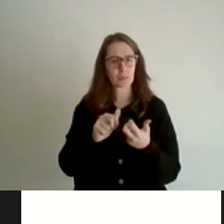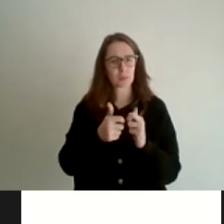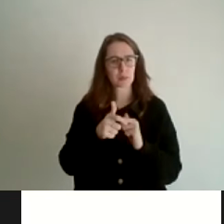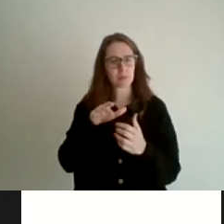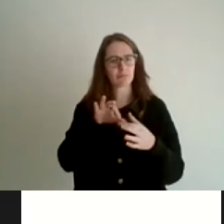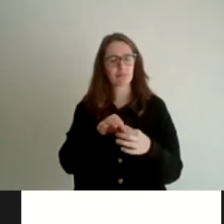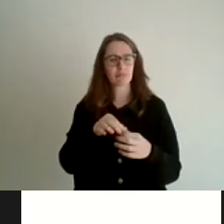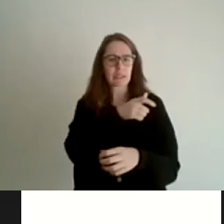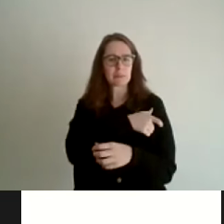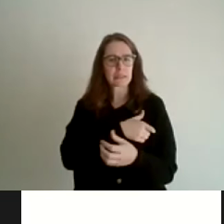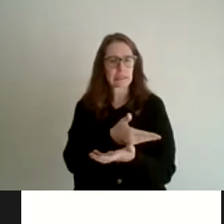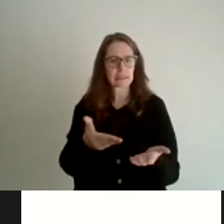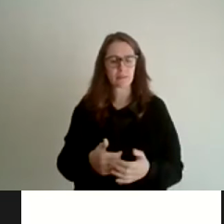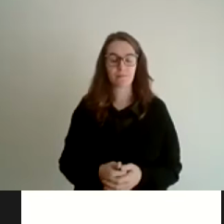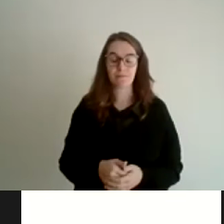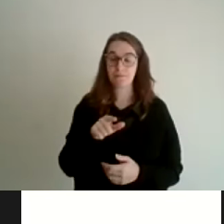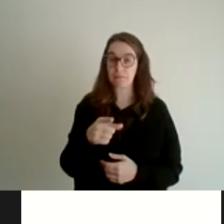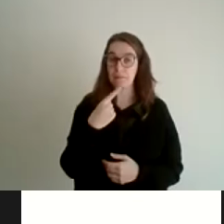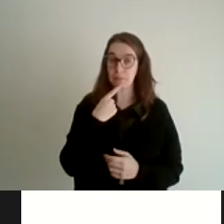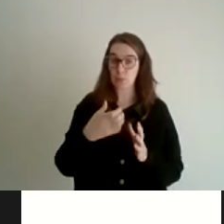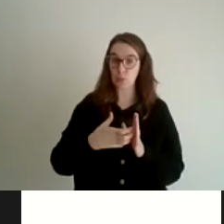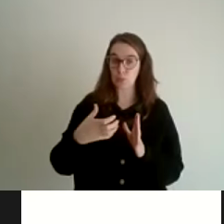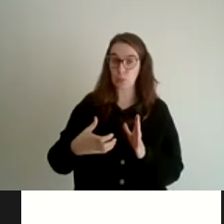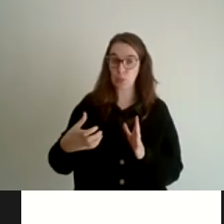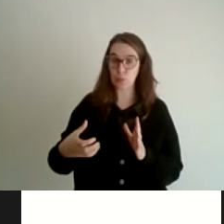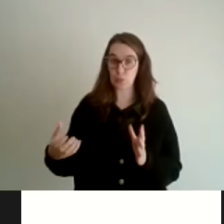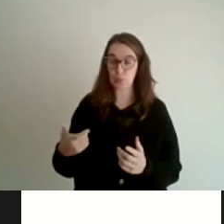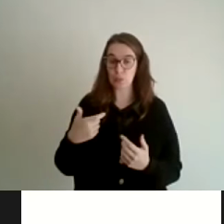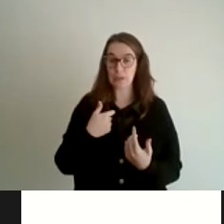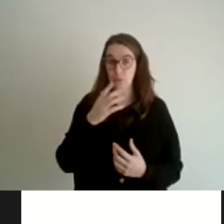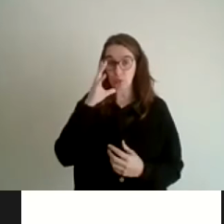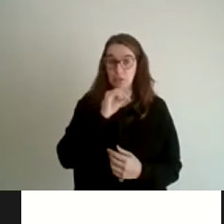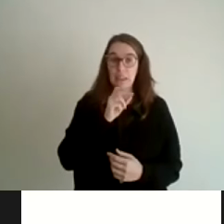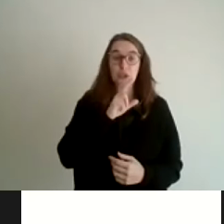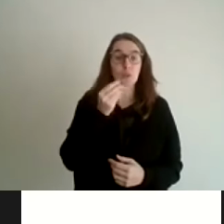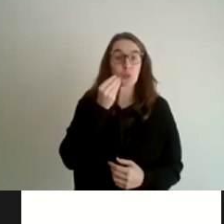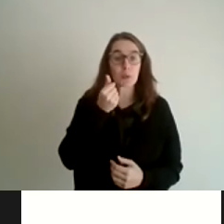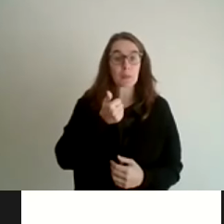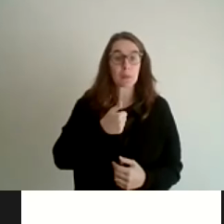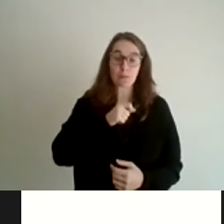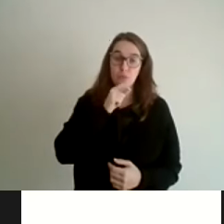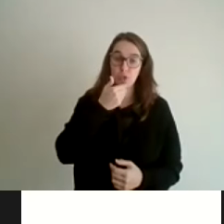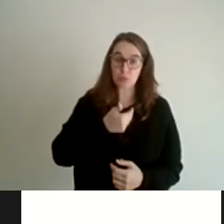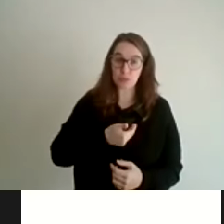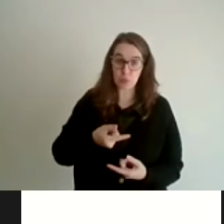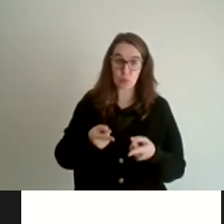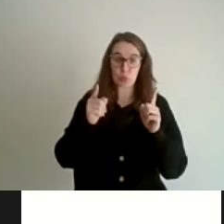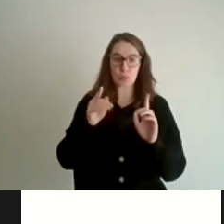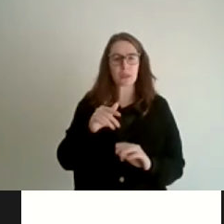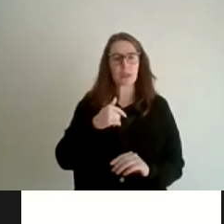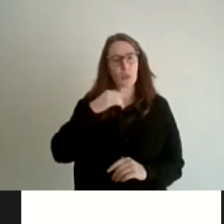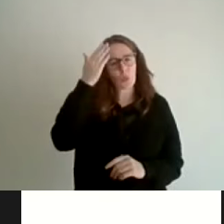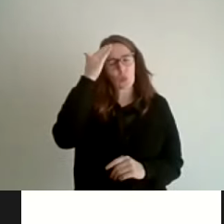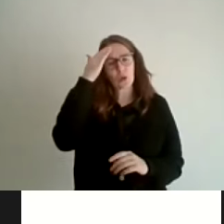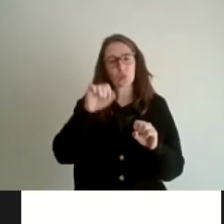That is a very complex question, and I'm probably not an expert to answer it, but what I could answer is that society has,